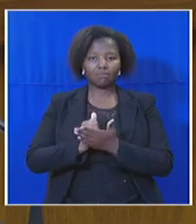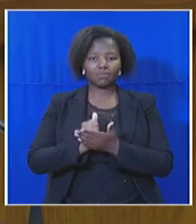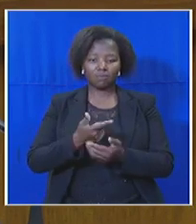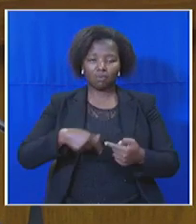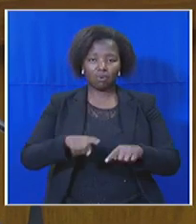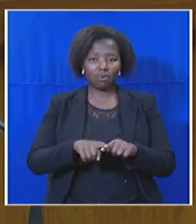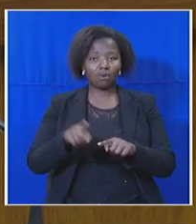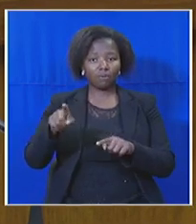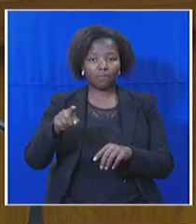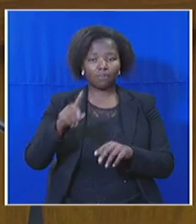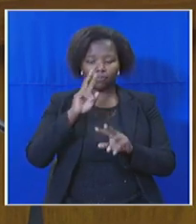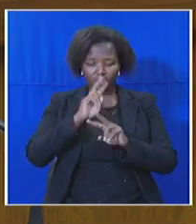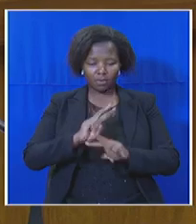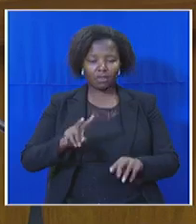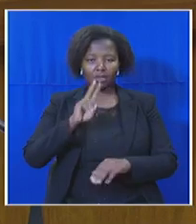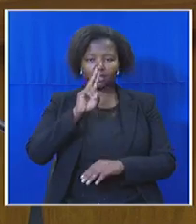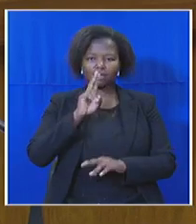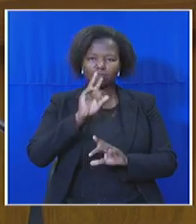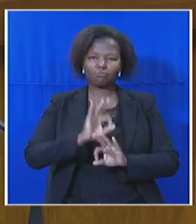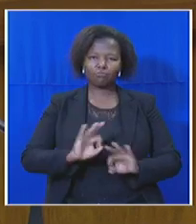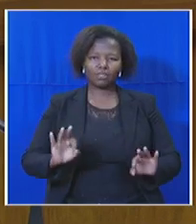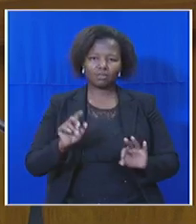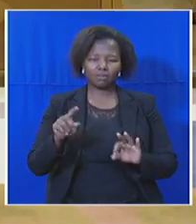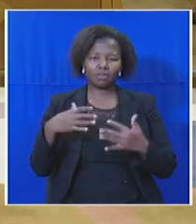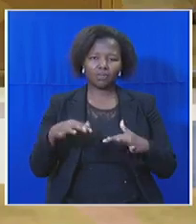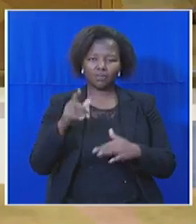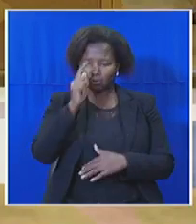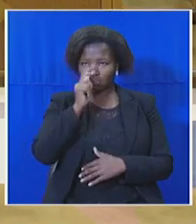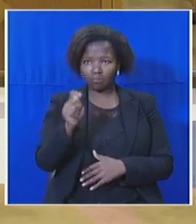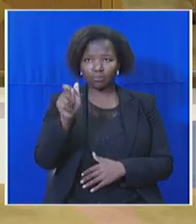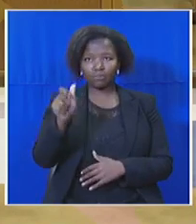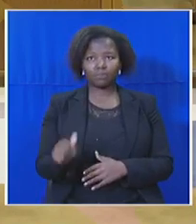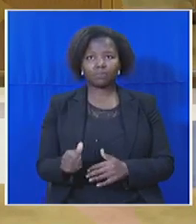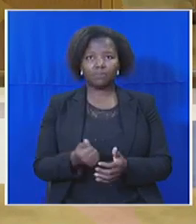ka kgotso, senatla sa dinatla. I thank you.